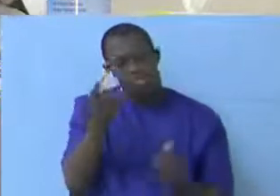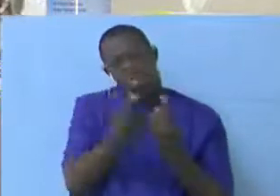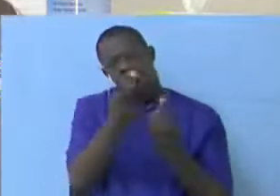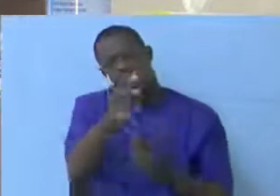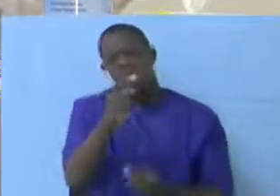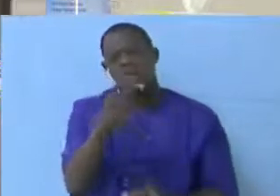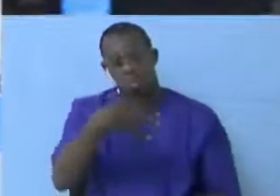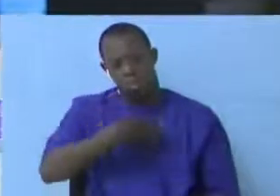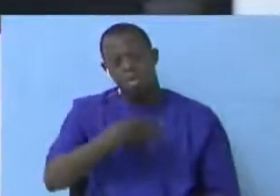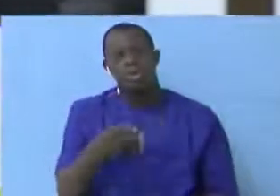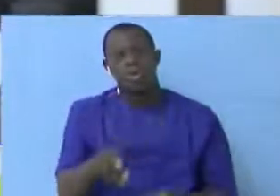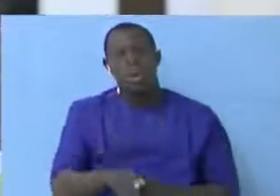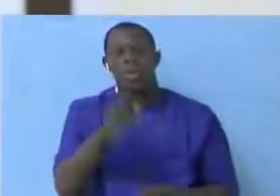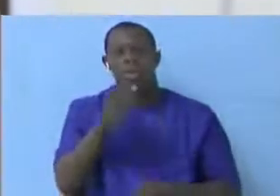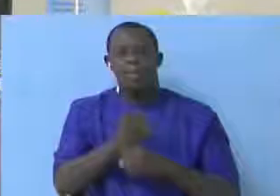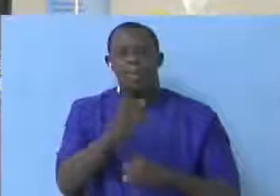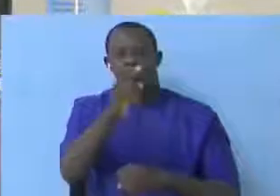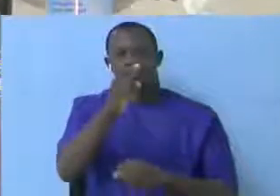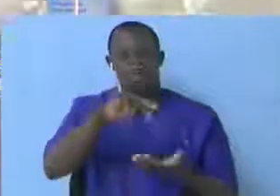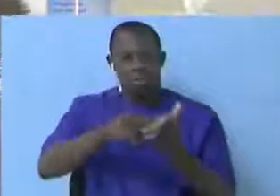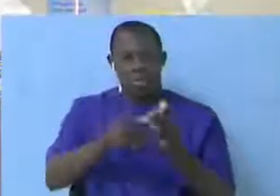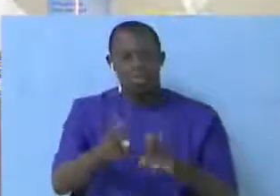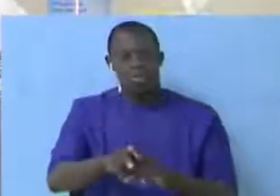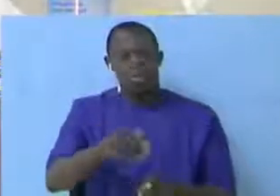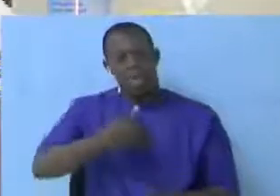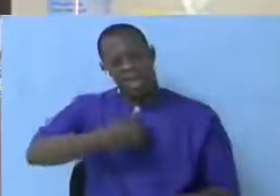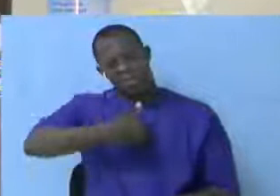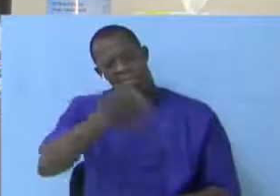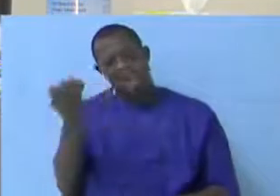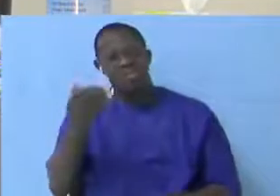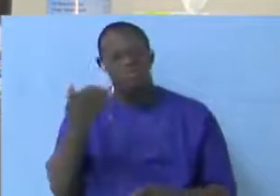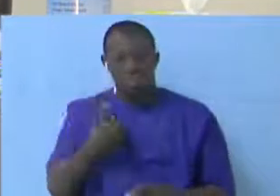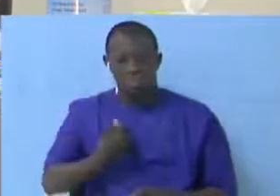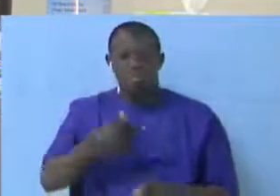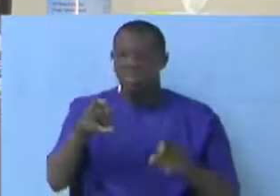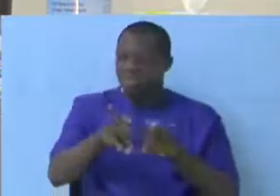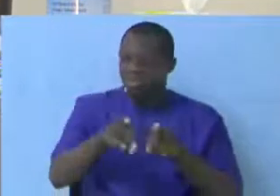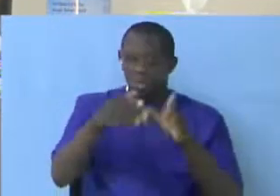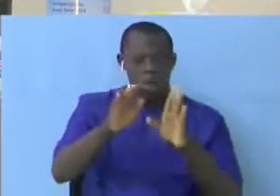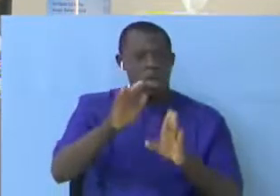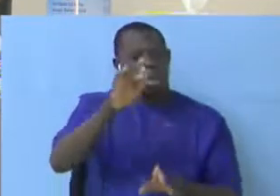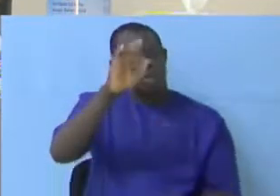that puts you in the band of the barbaric people just like Kausu and Bojang.